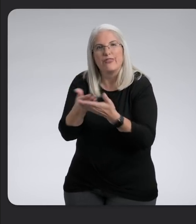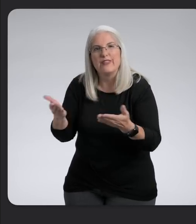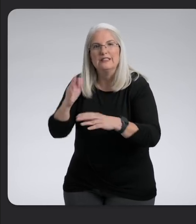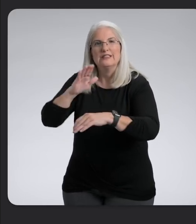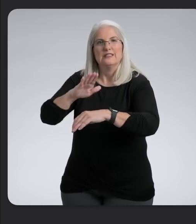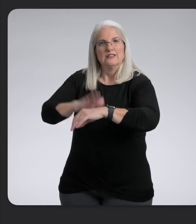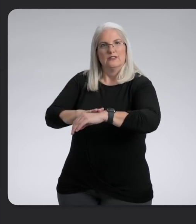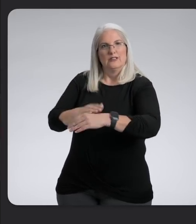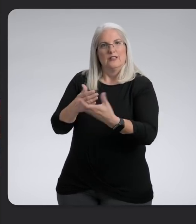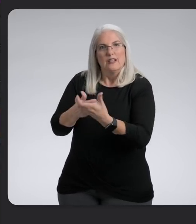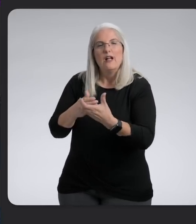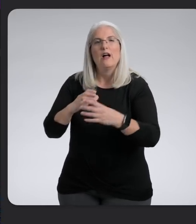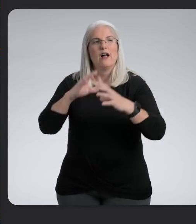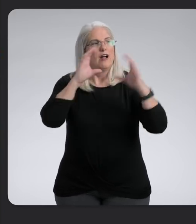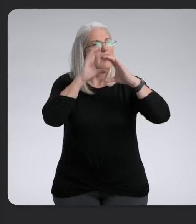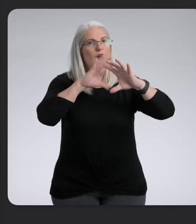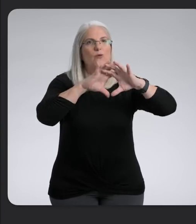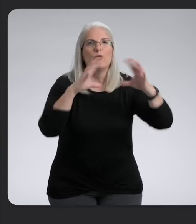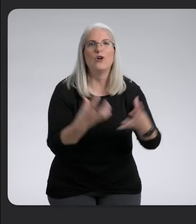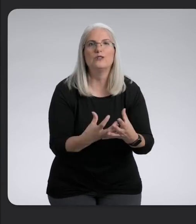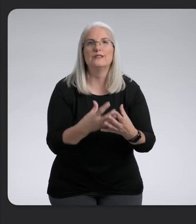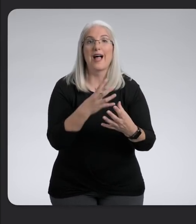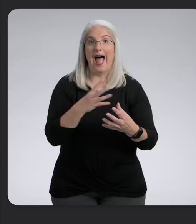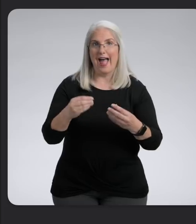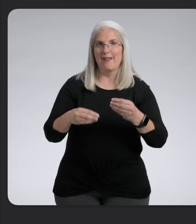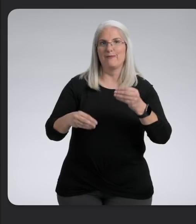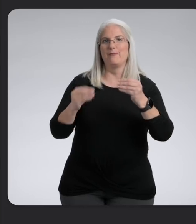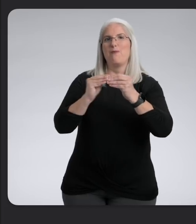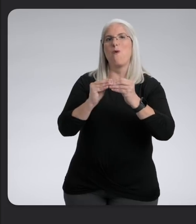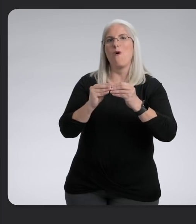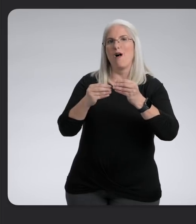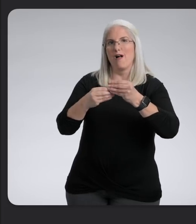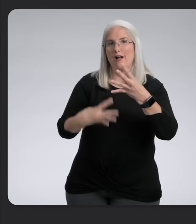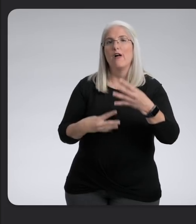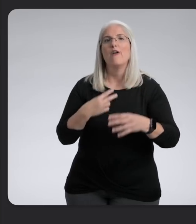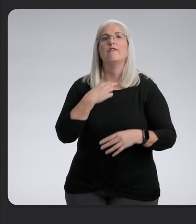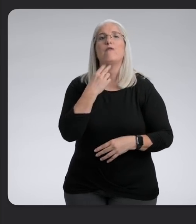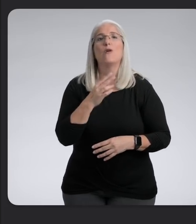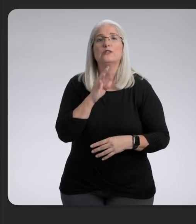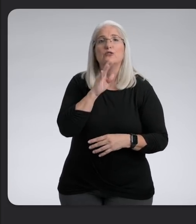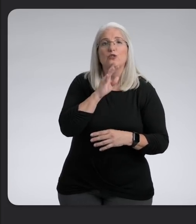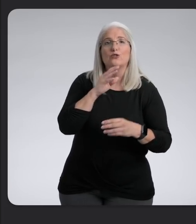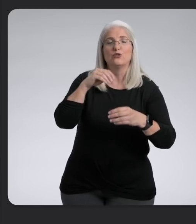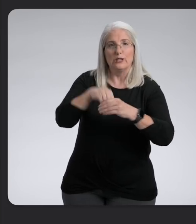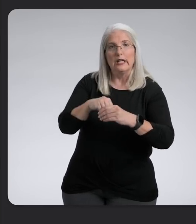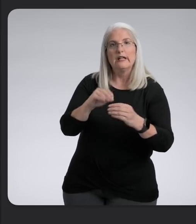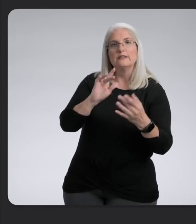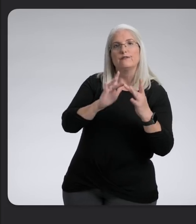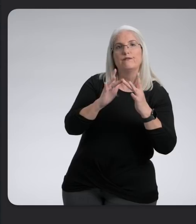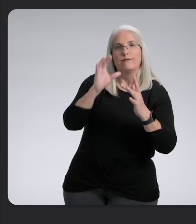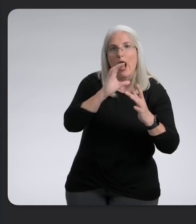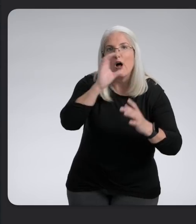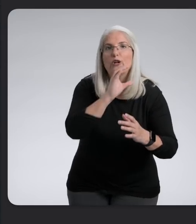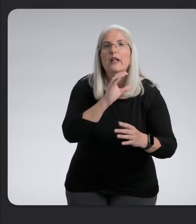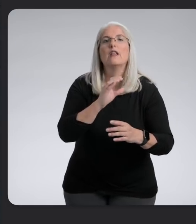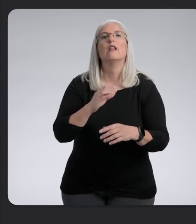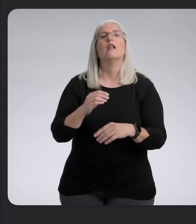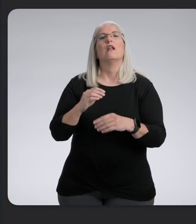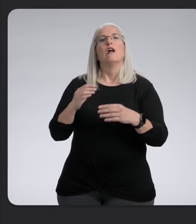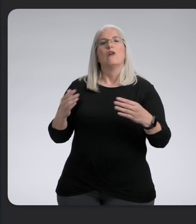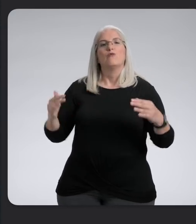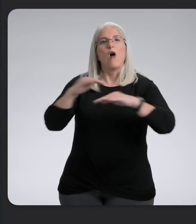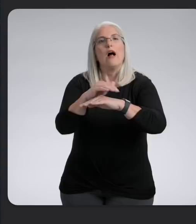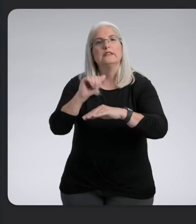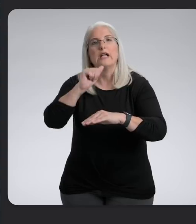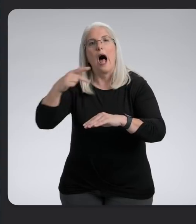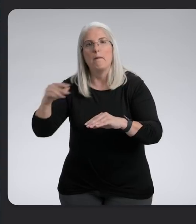the world. And there's more, including voice search in Safari, powerful support for cross-app drag and drop, and new